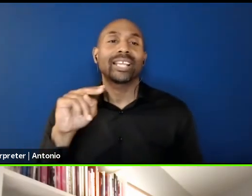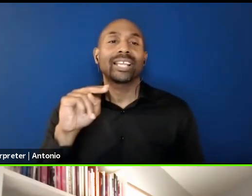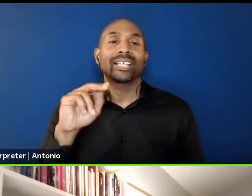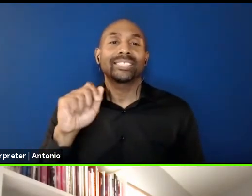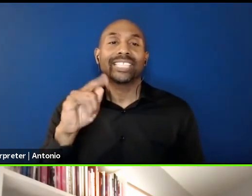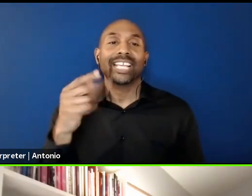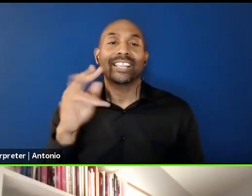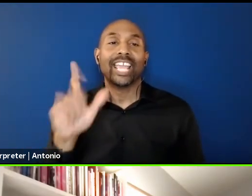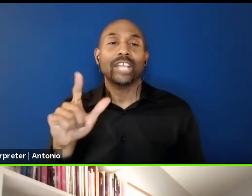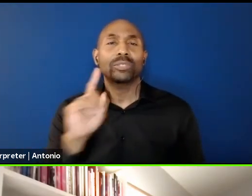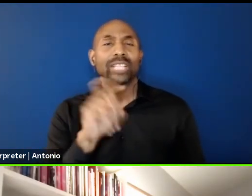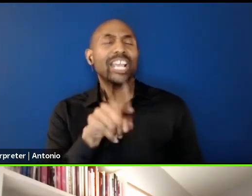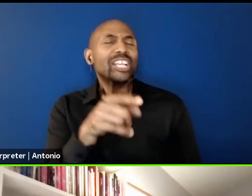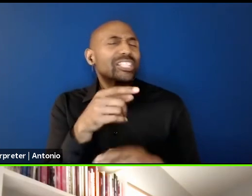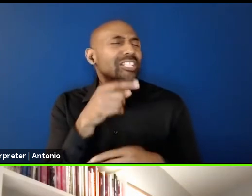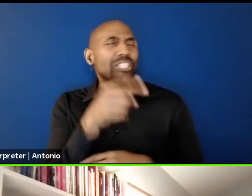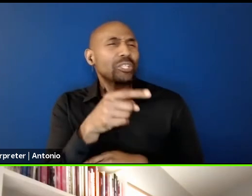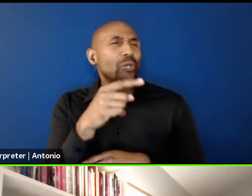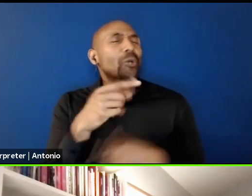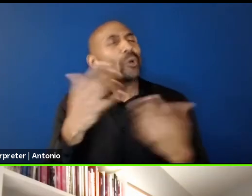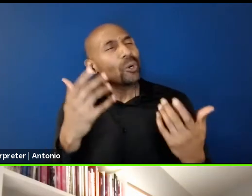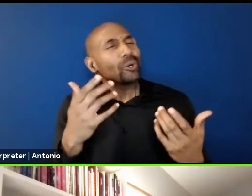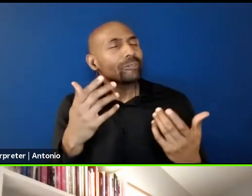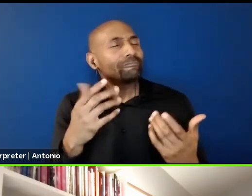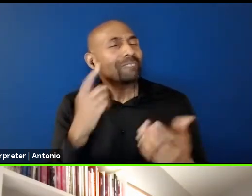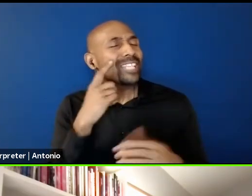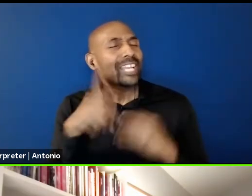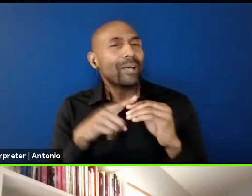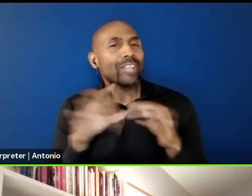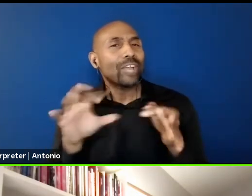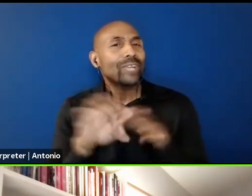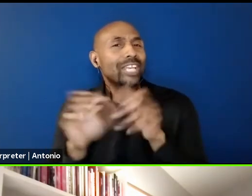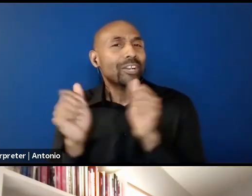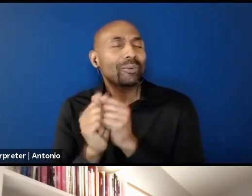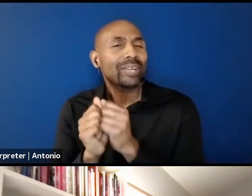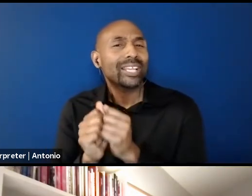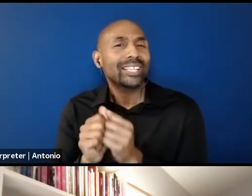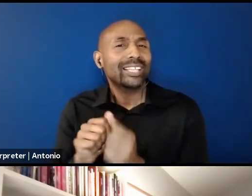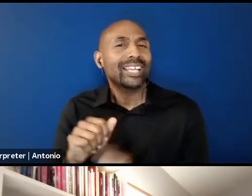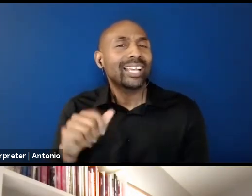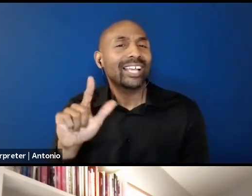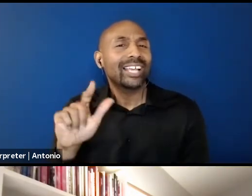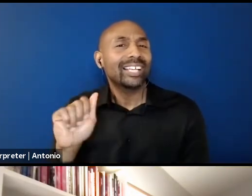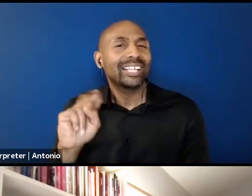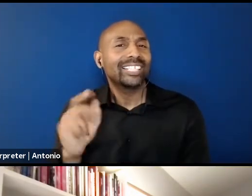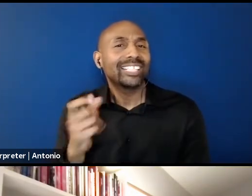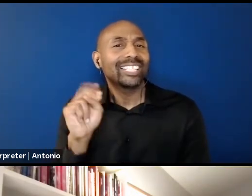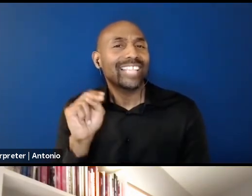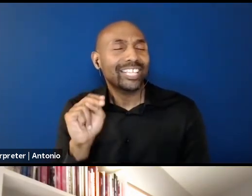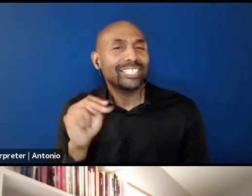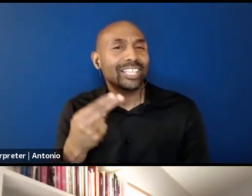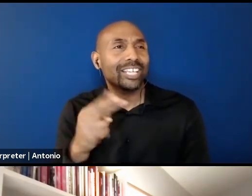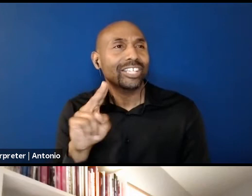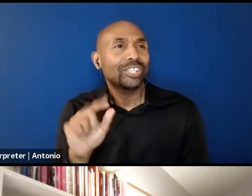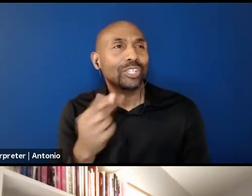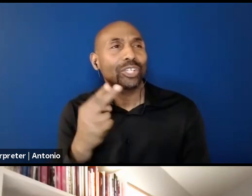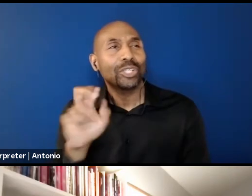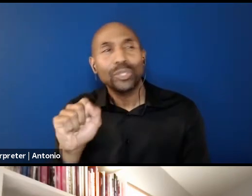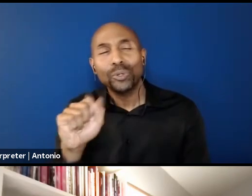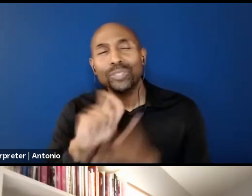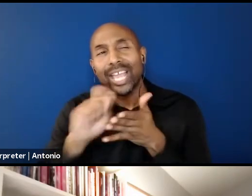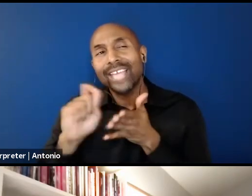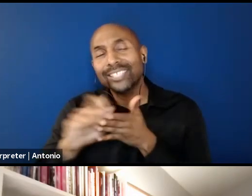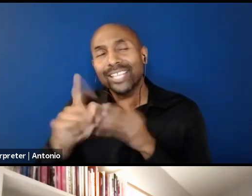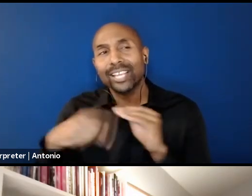essay, the Negro Mountain writer and the racial mountain? Yeah. Yes, I do. And it's that's